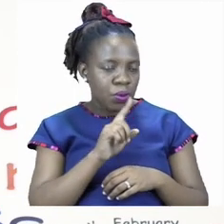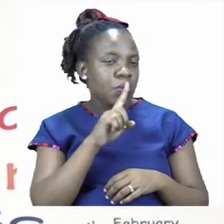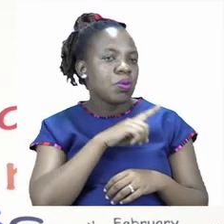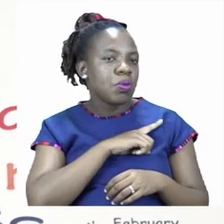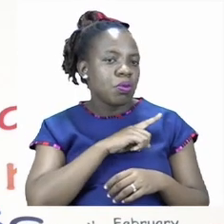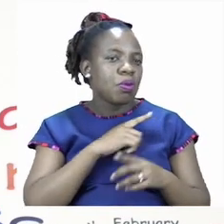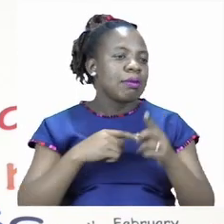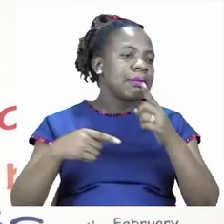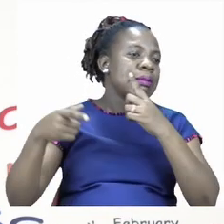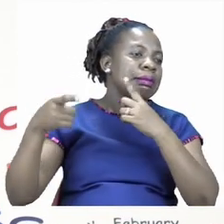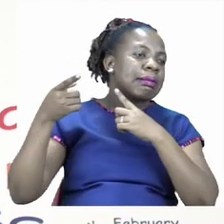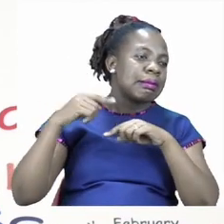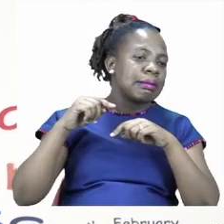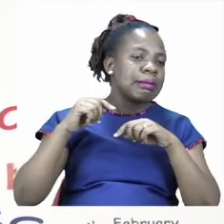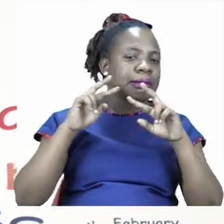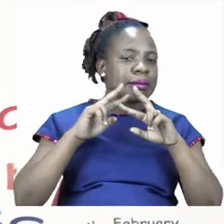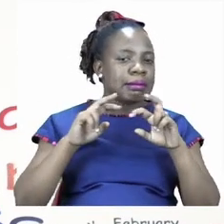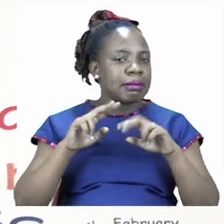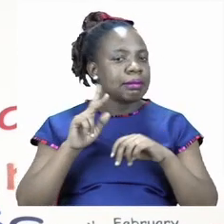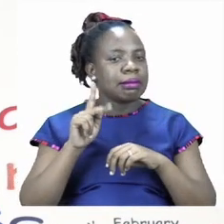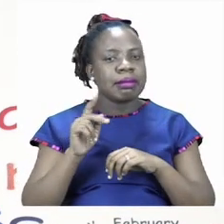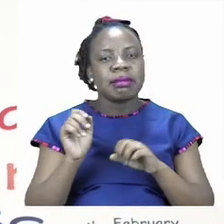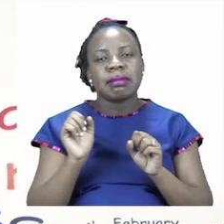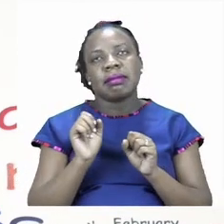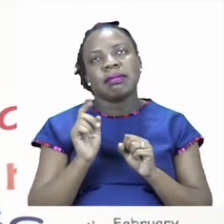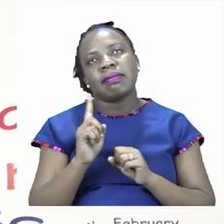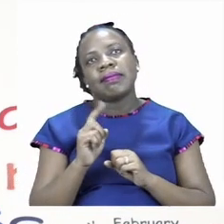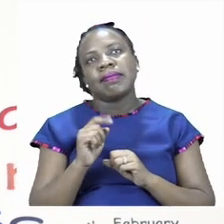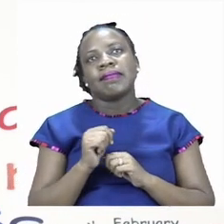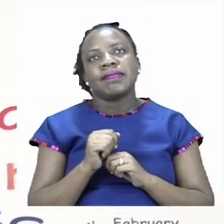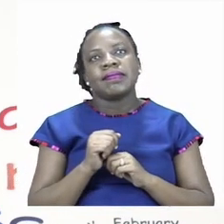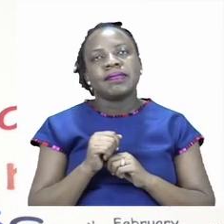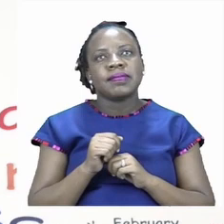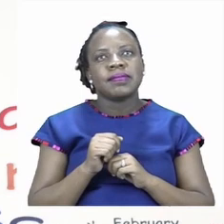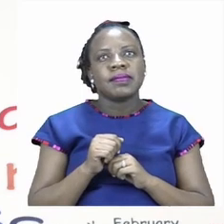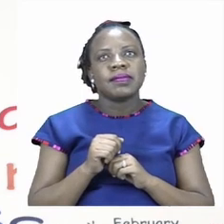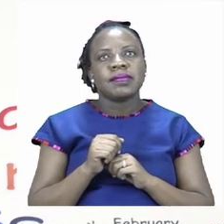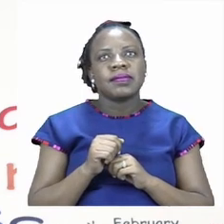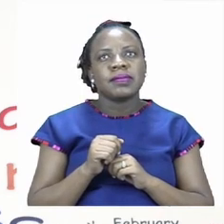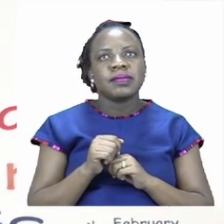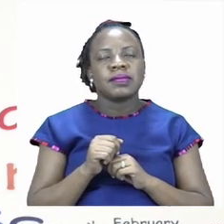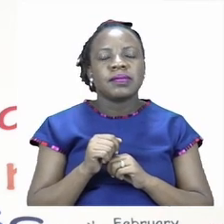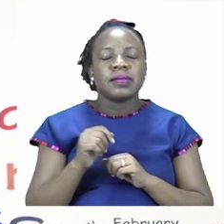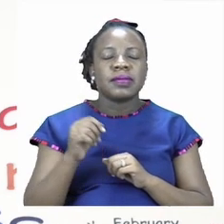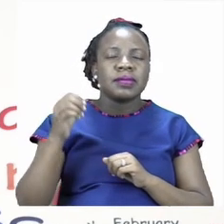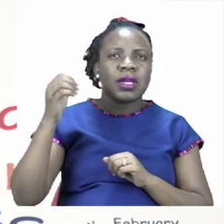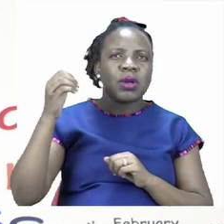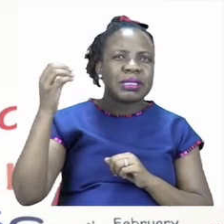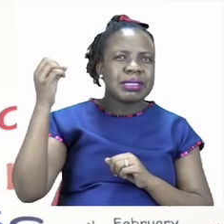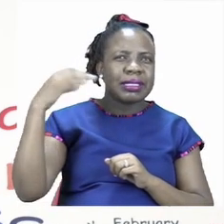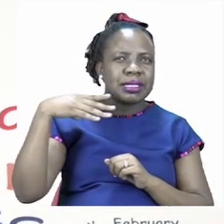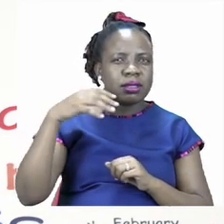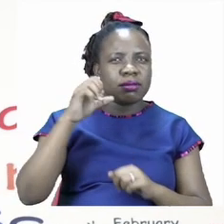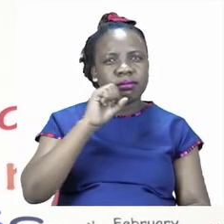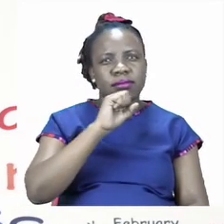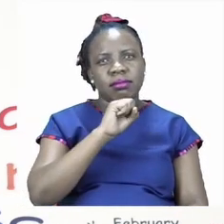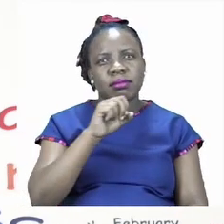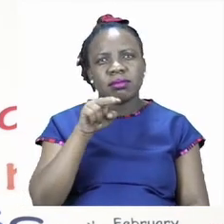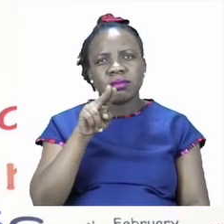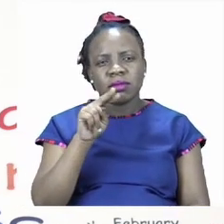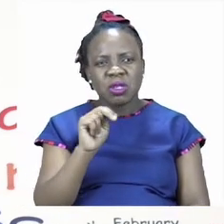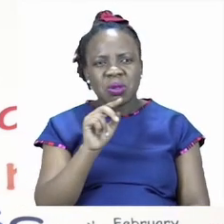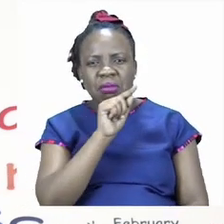again. Now we're looking for sun. Remember, you can always start by going across or down. In